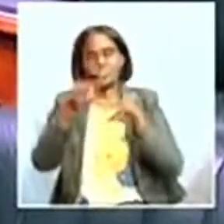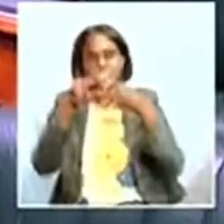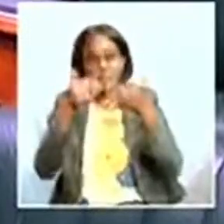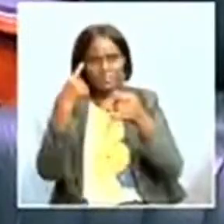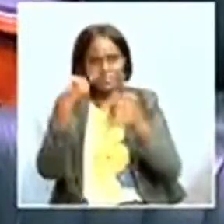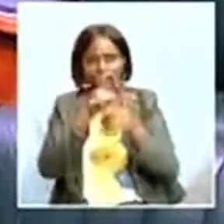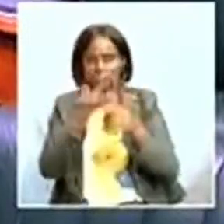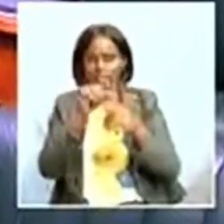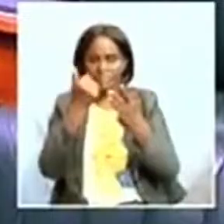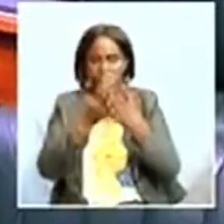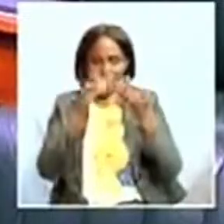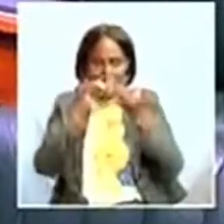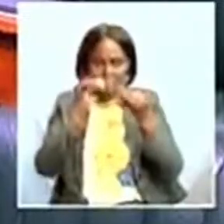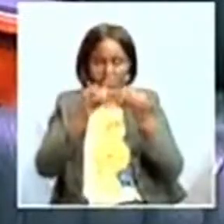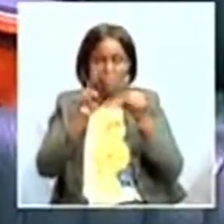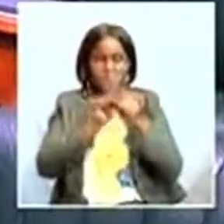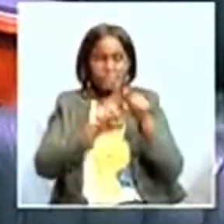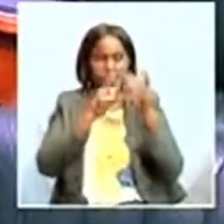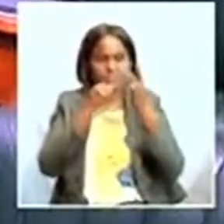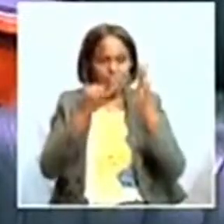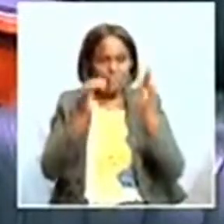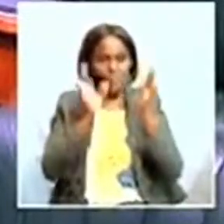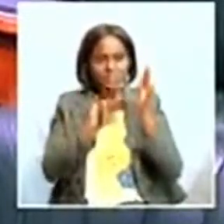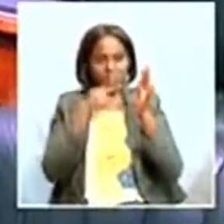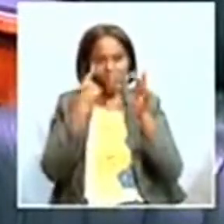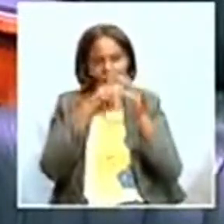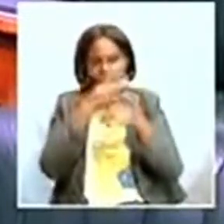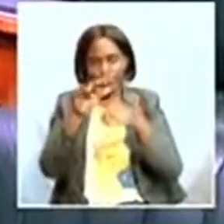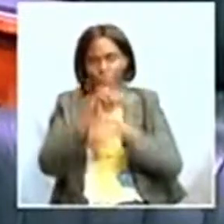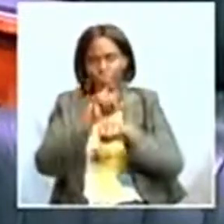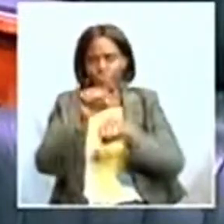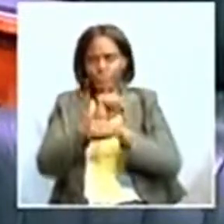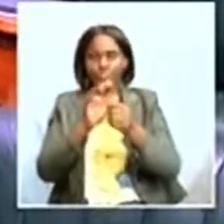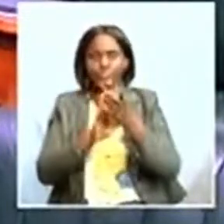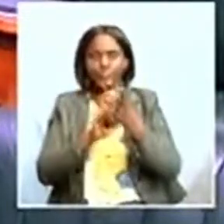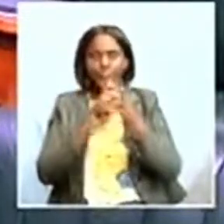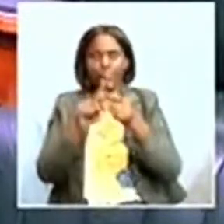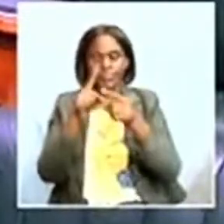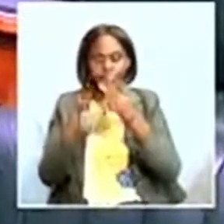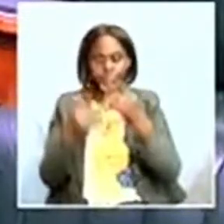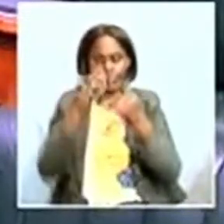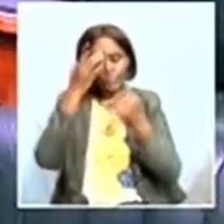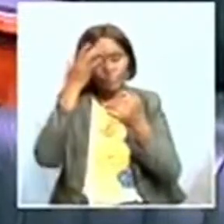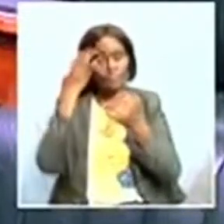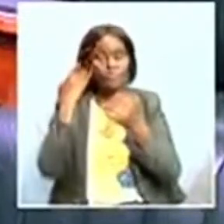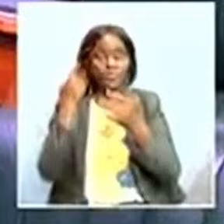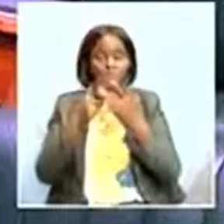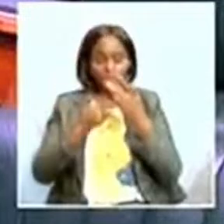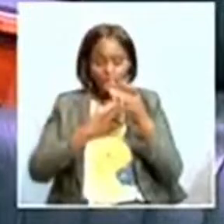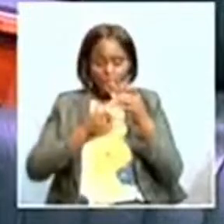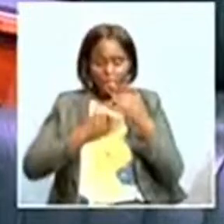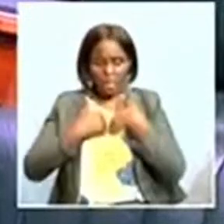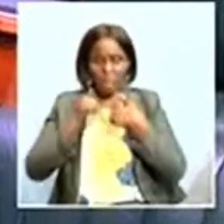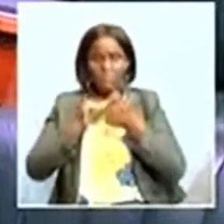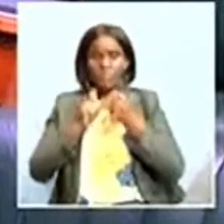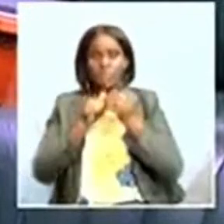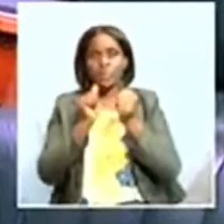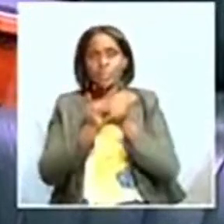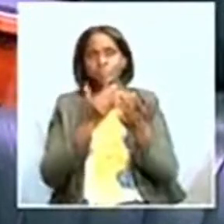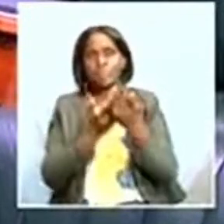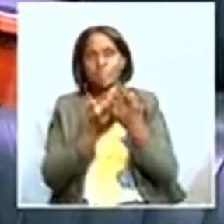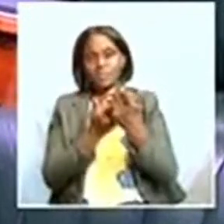for further identification of secondary schools. But what I have an issue with is